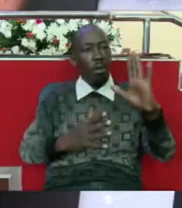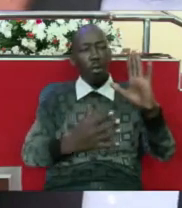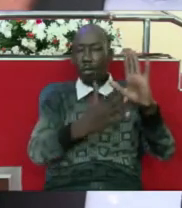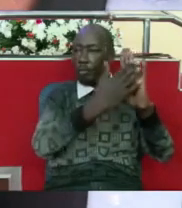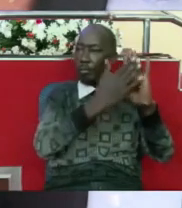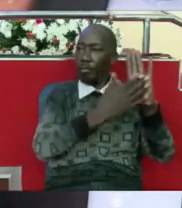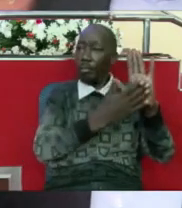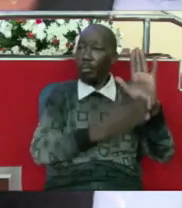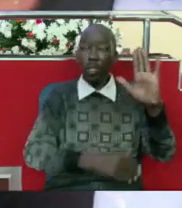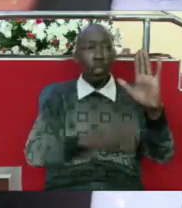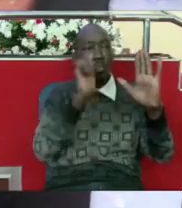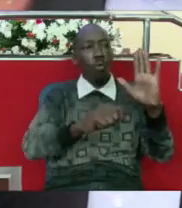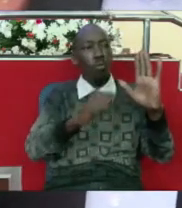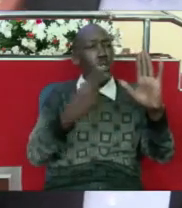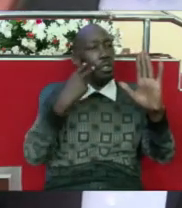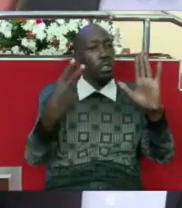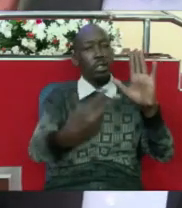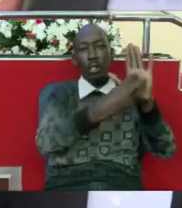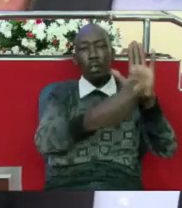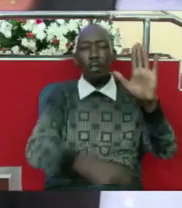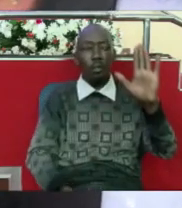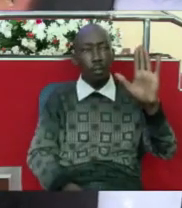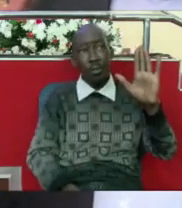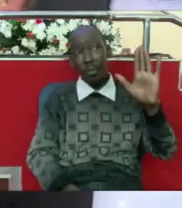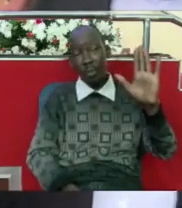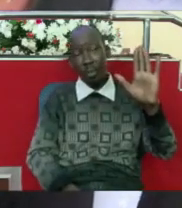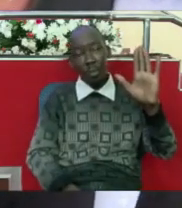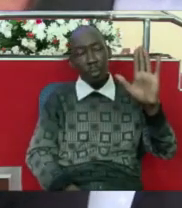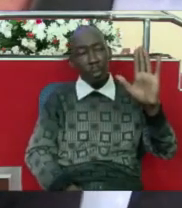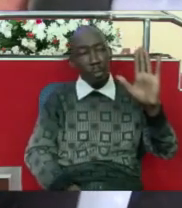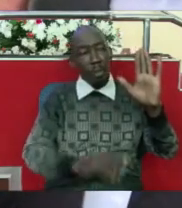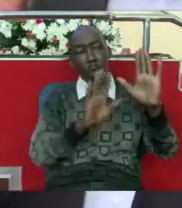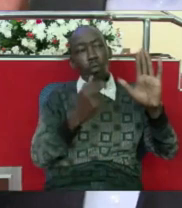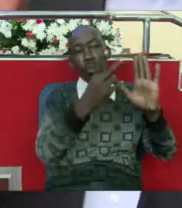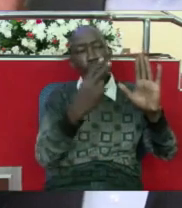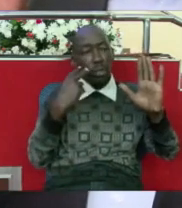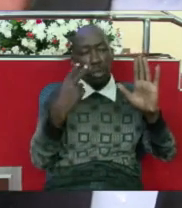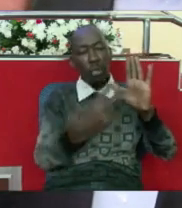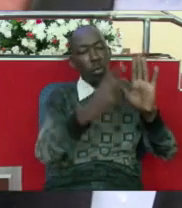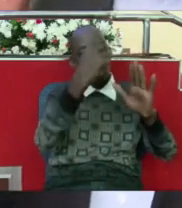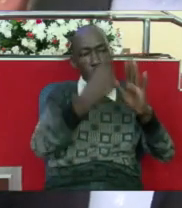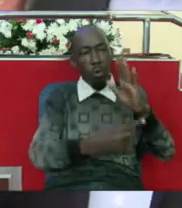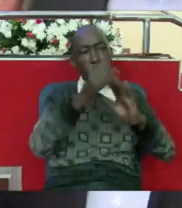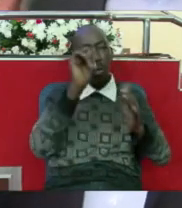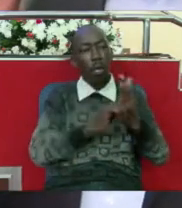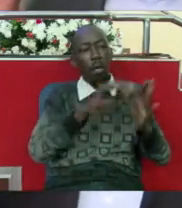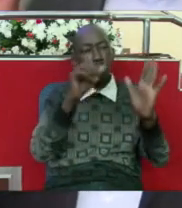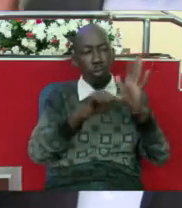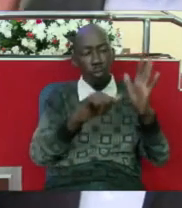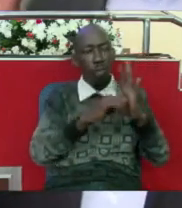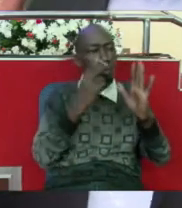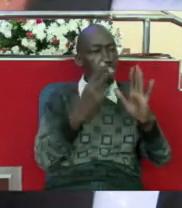You can see it. And I want you to see what that problem looks like